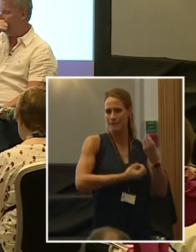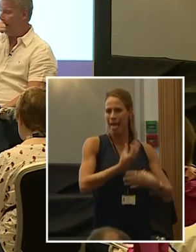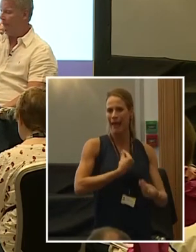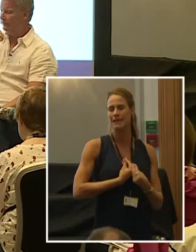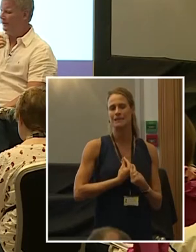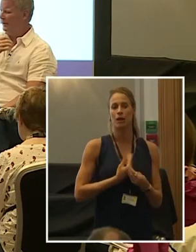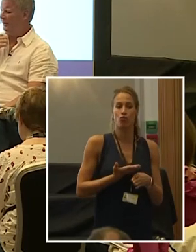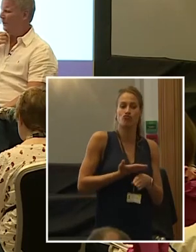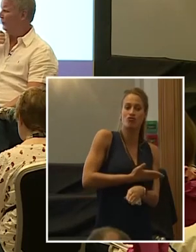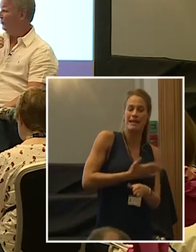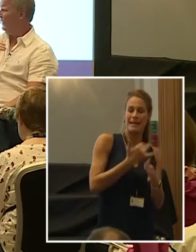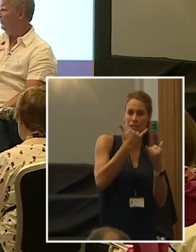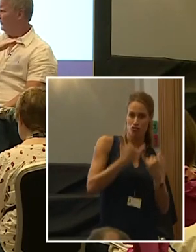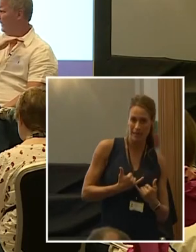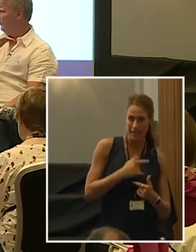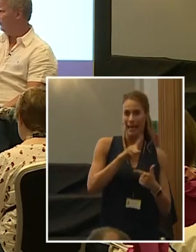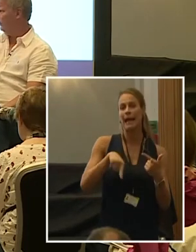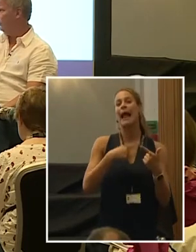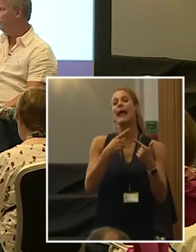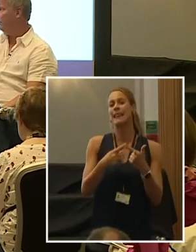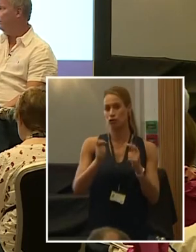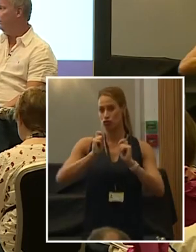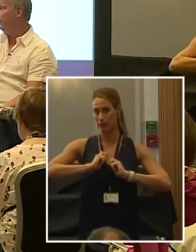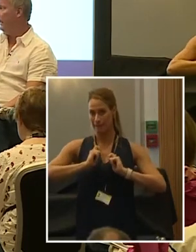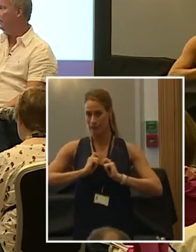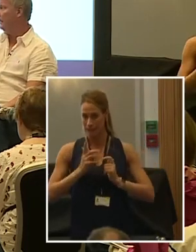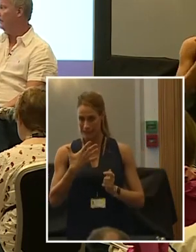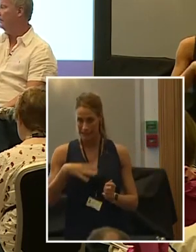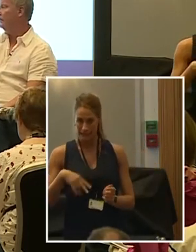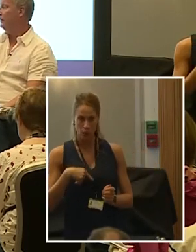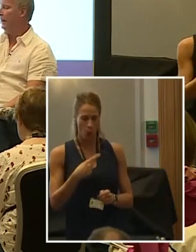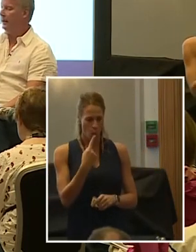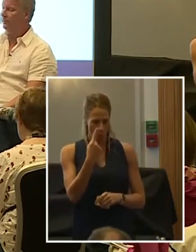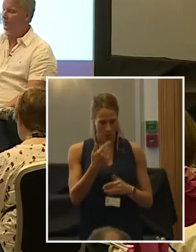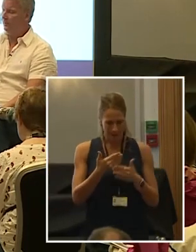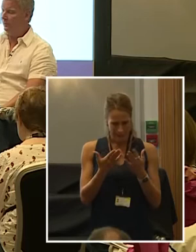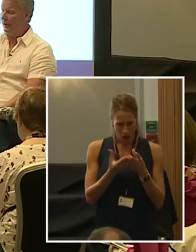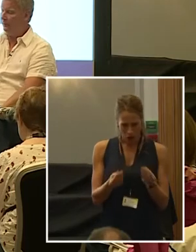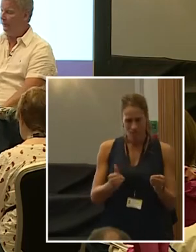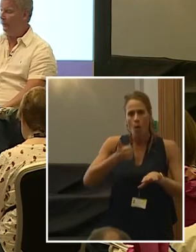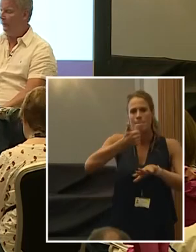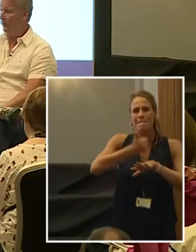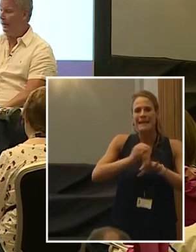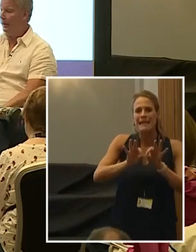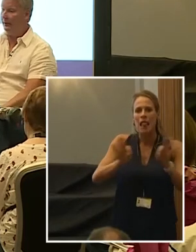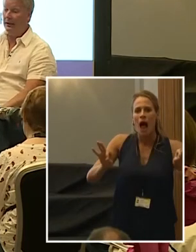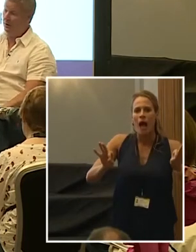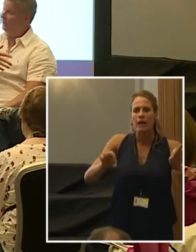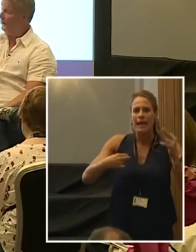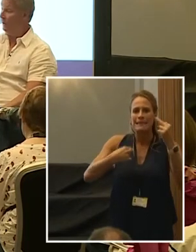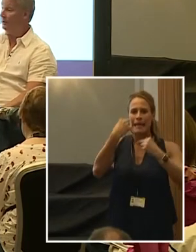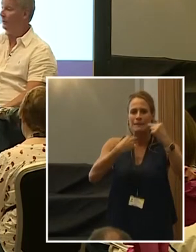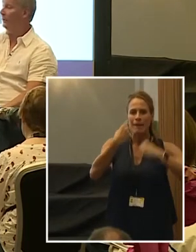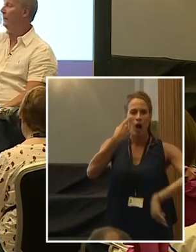take 1 or 2 days off to get a baseline reading